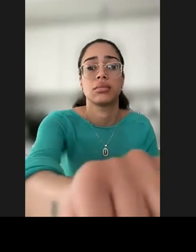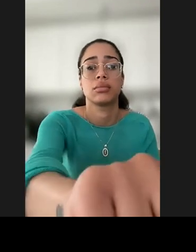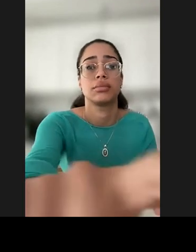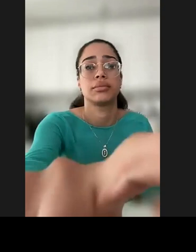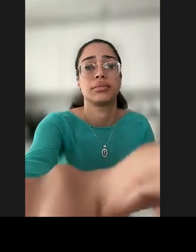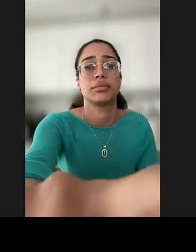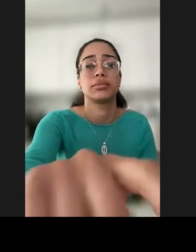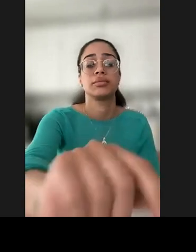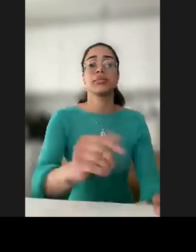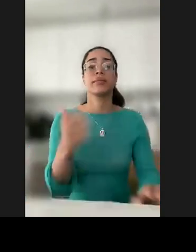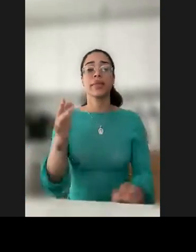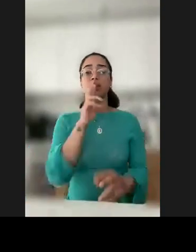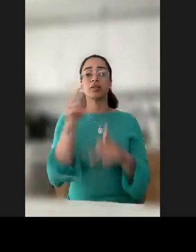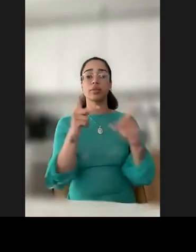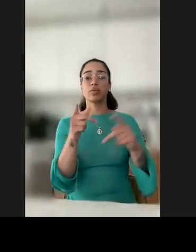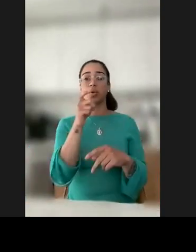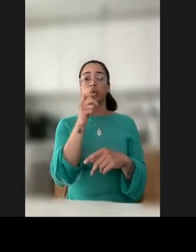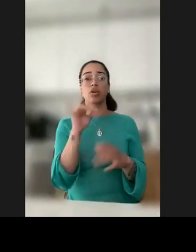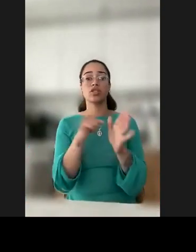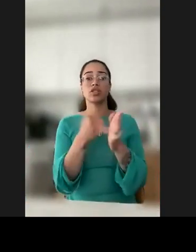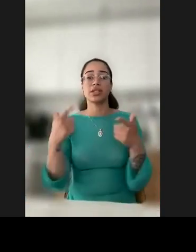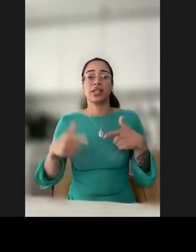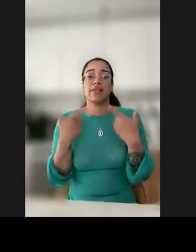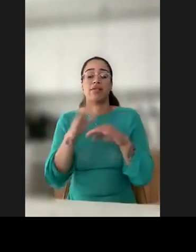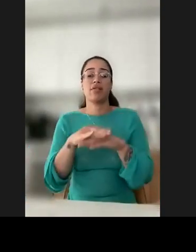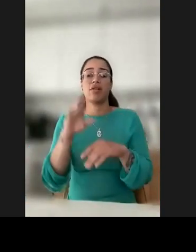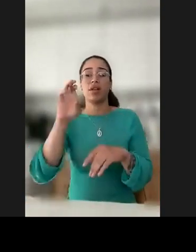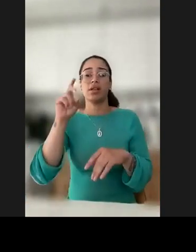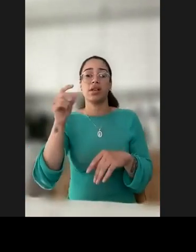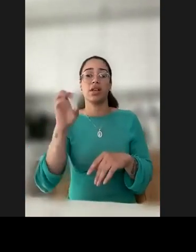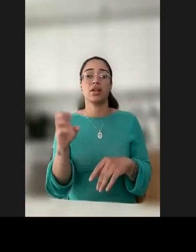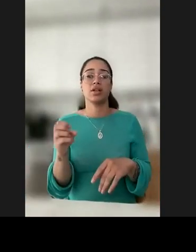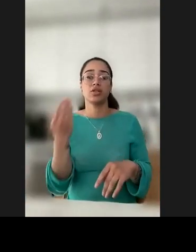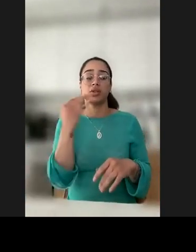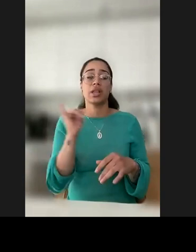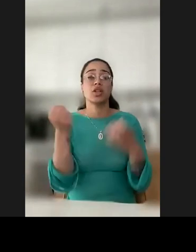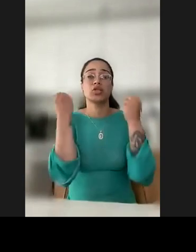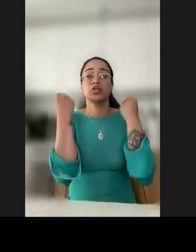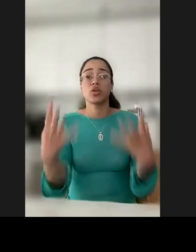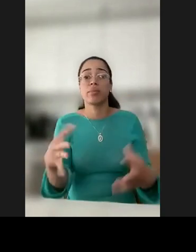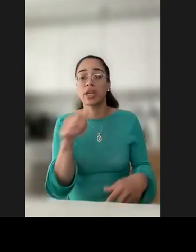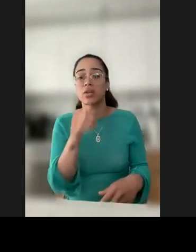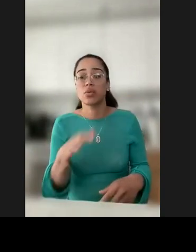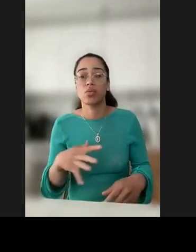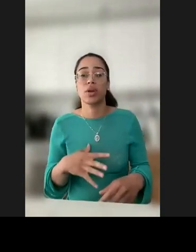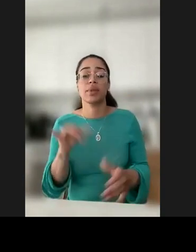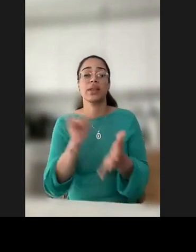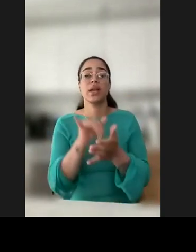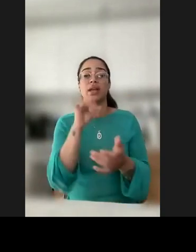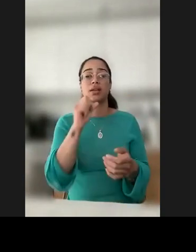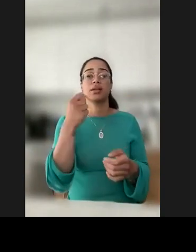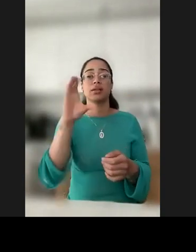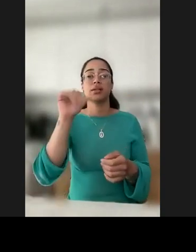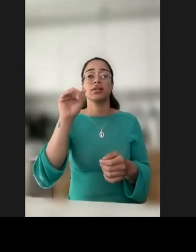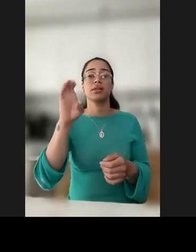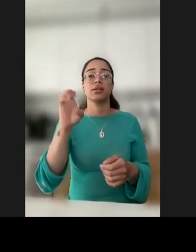who, are just living on the edge, and like so many women in particular, that is the case. But certainly